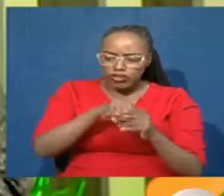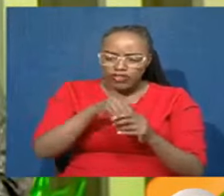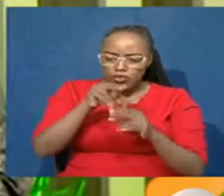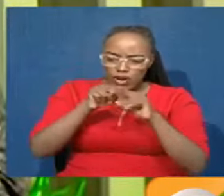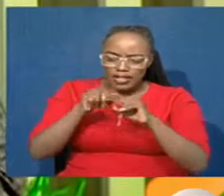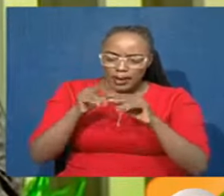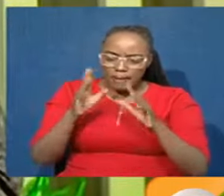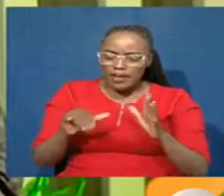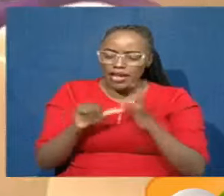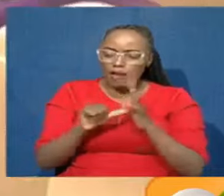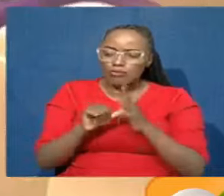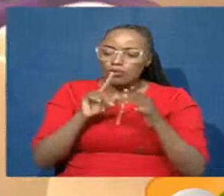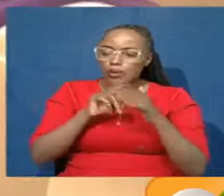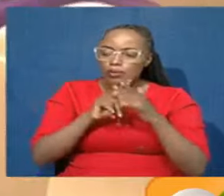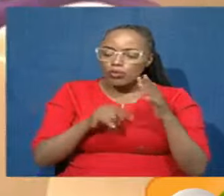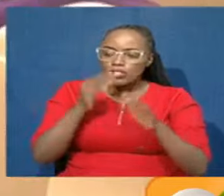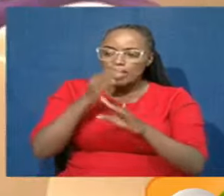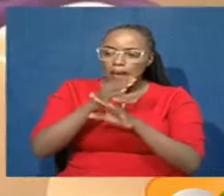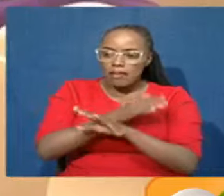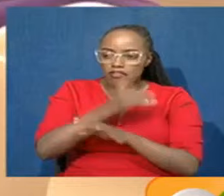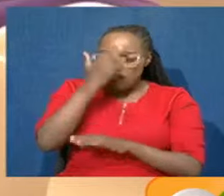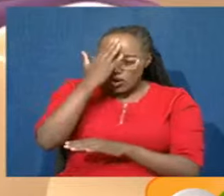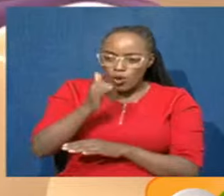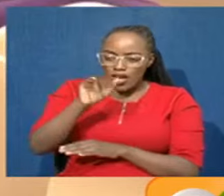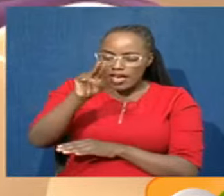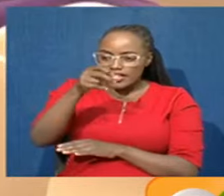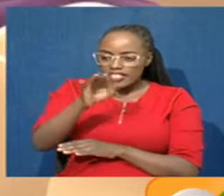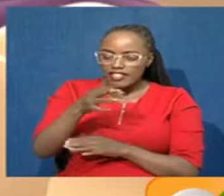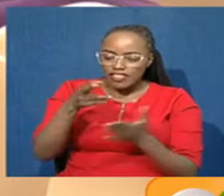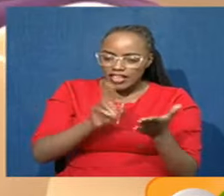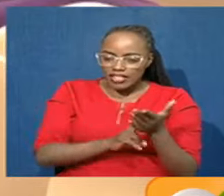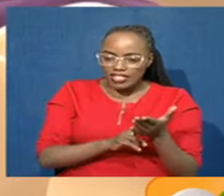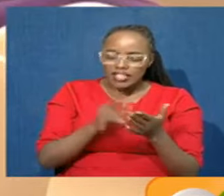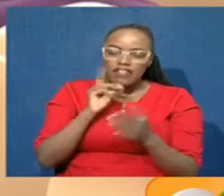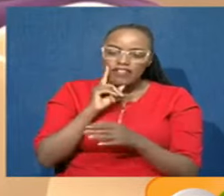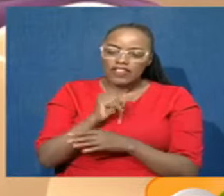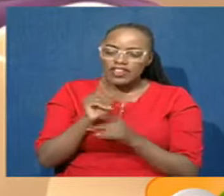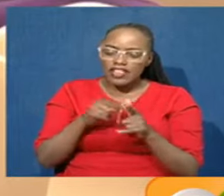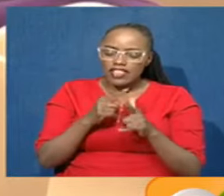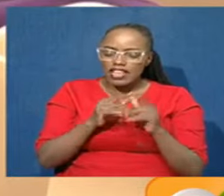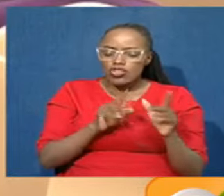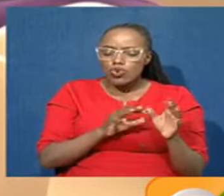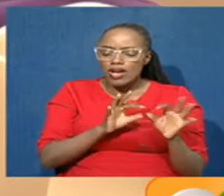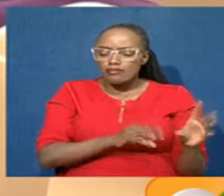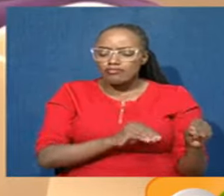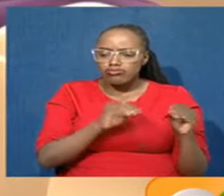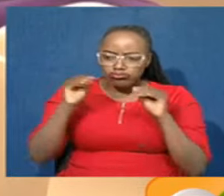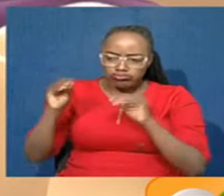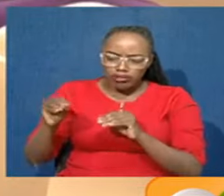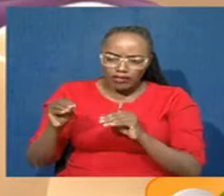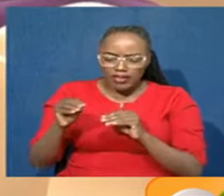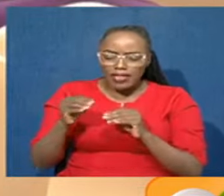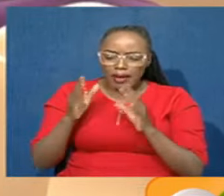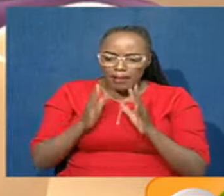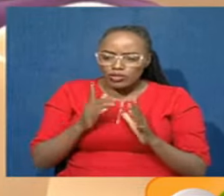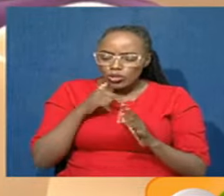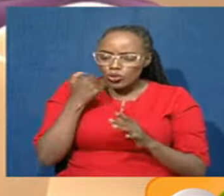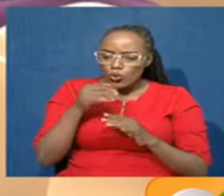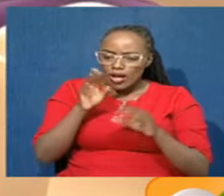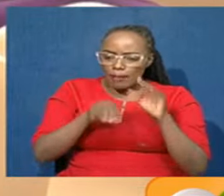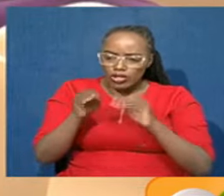was the problem? Because NHF, the dependents were registered. And you transitioned the principal contributors or the